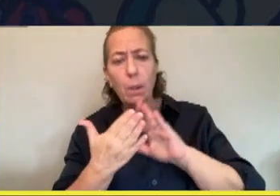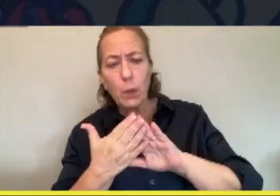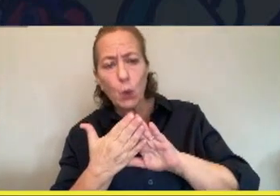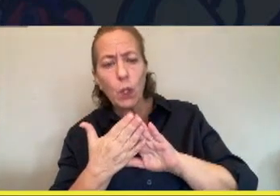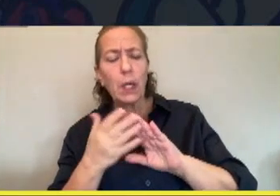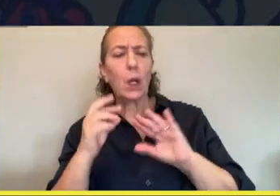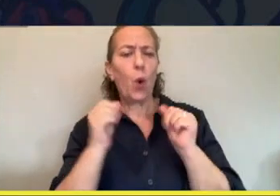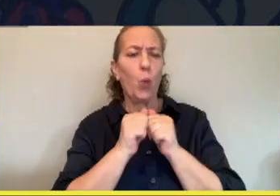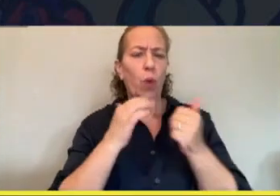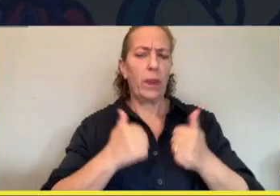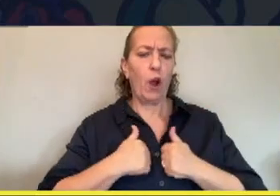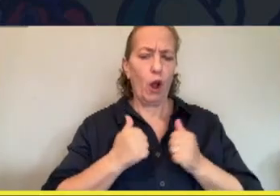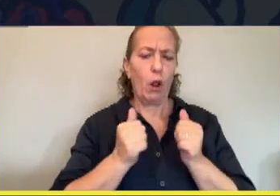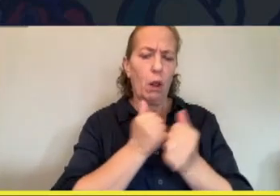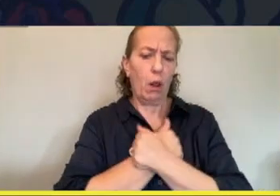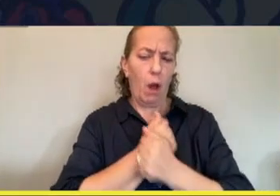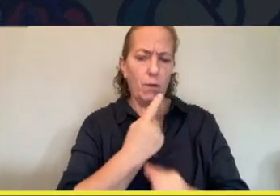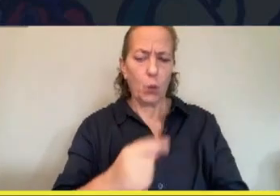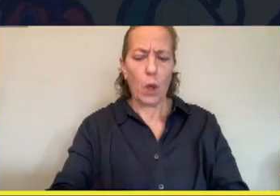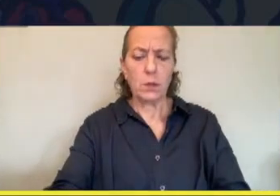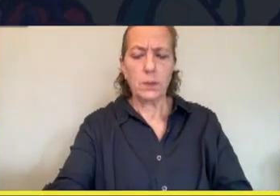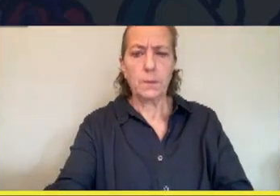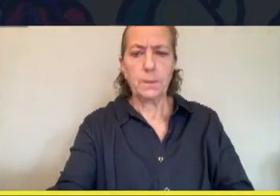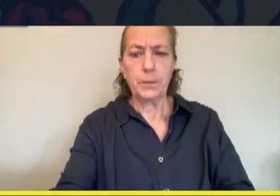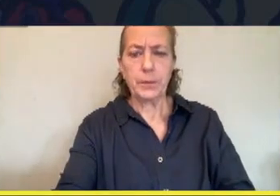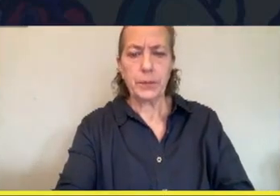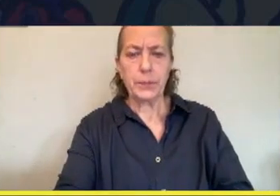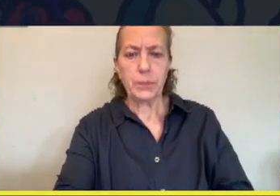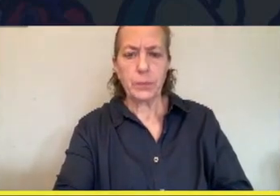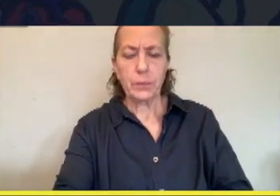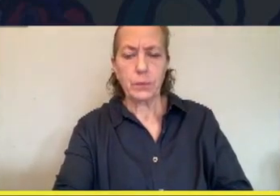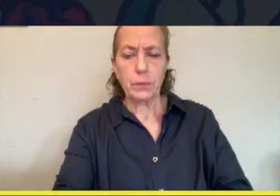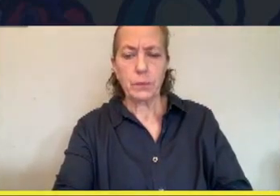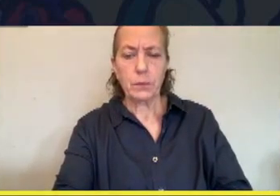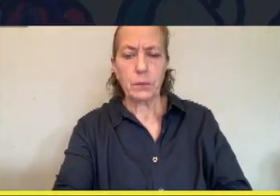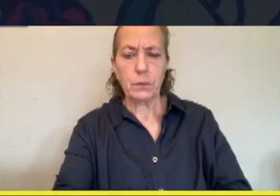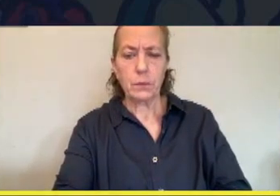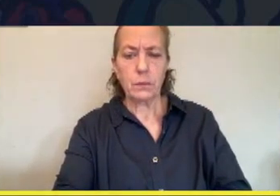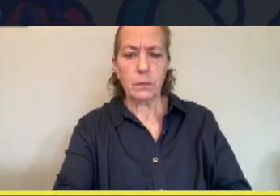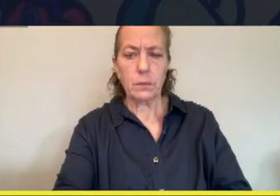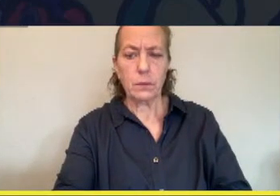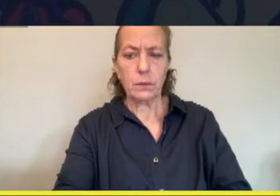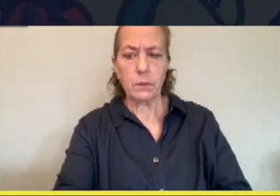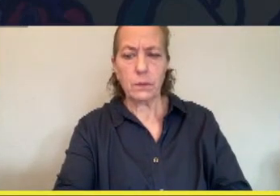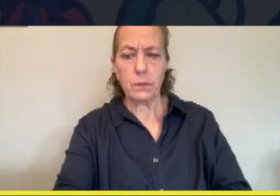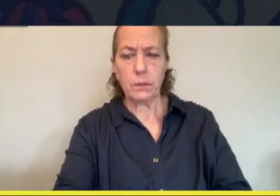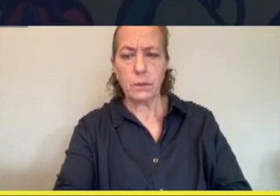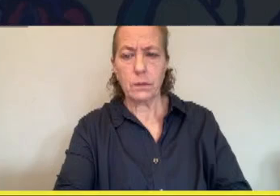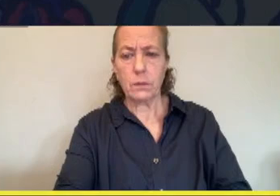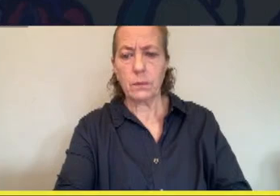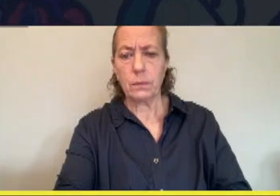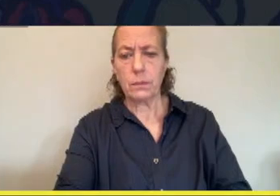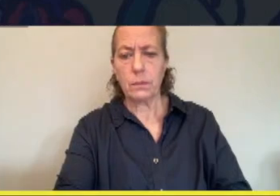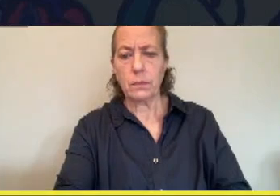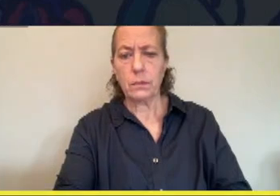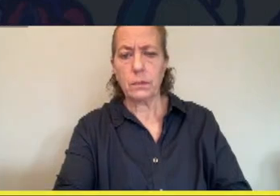ones. Please, next slide. So we decided to fill this gap by conducting the study that